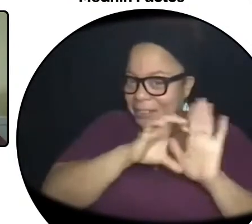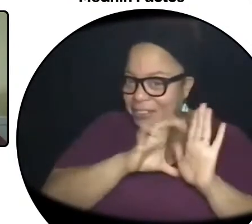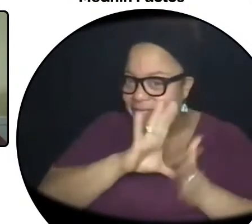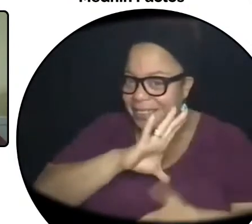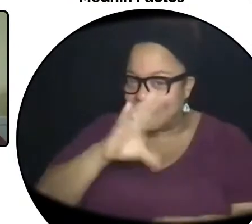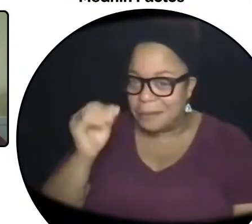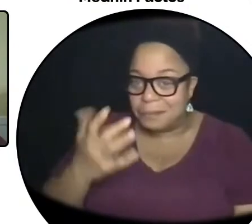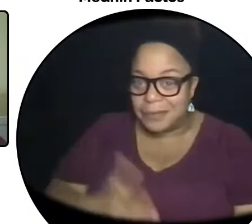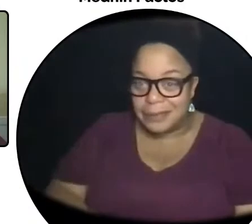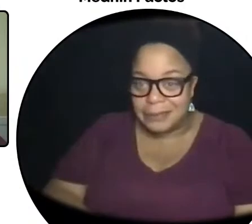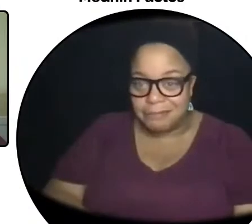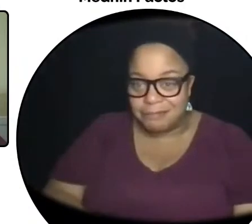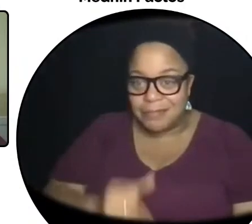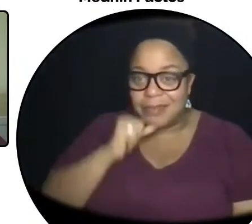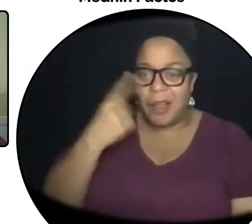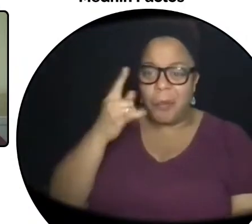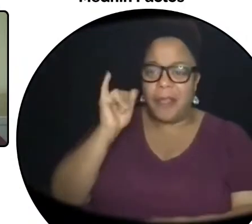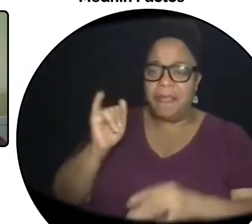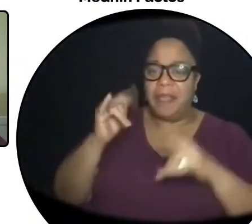university or outside